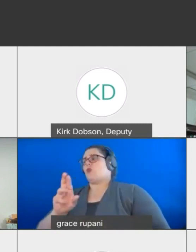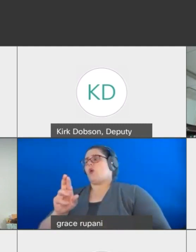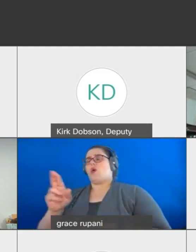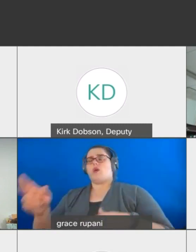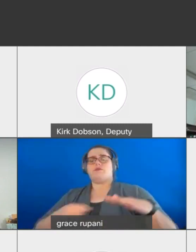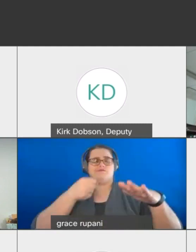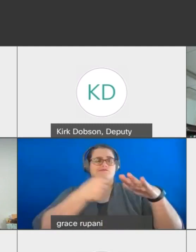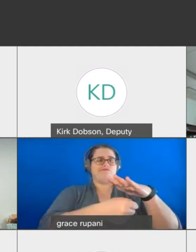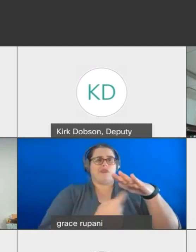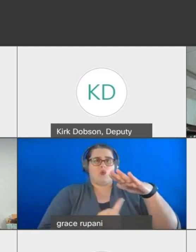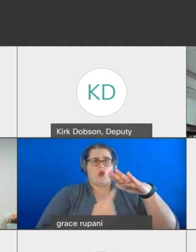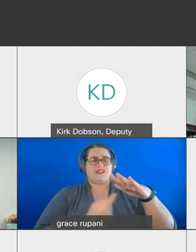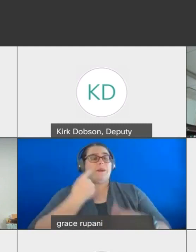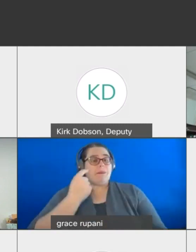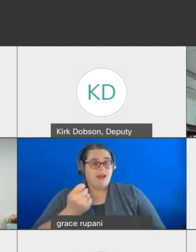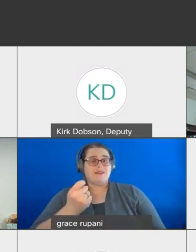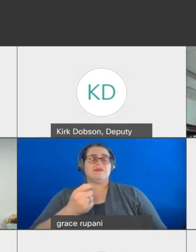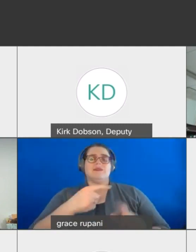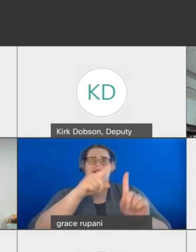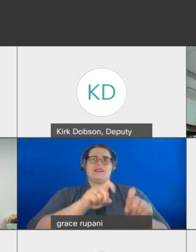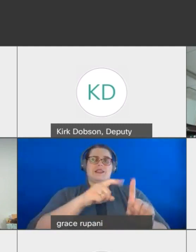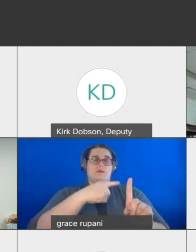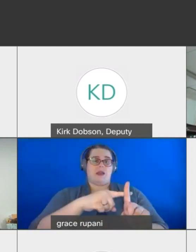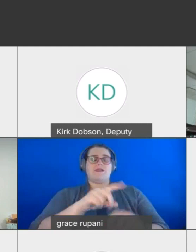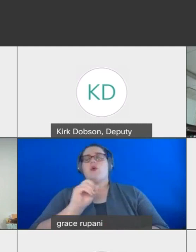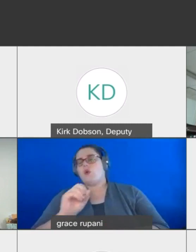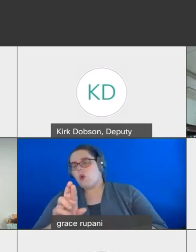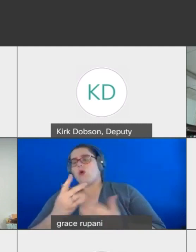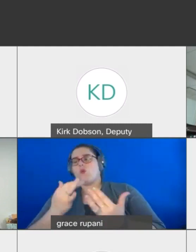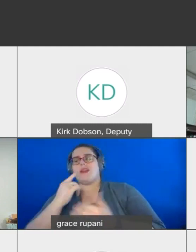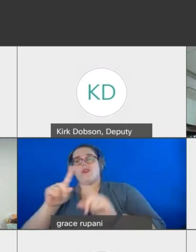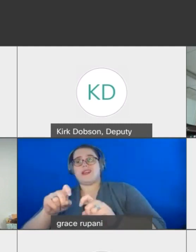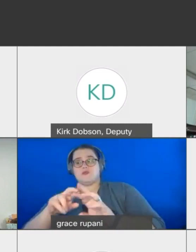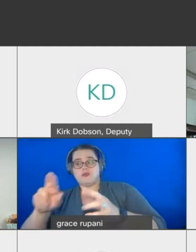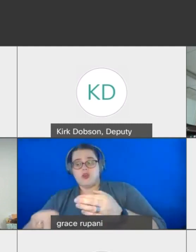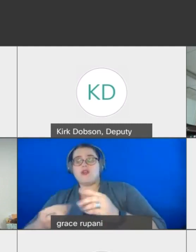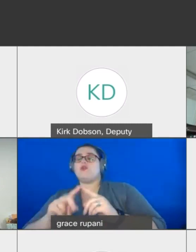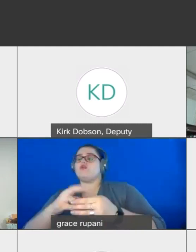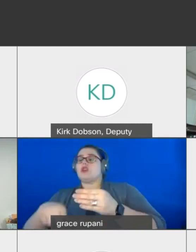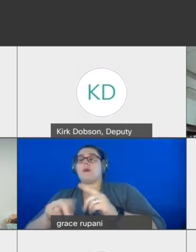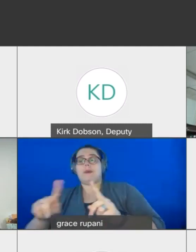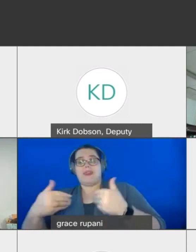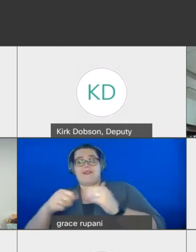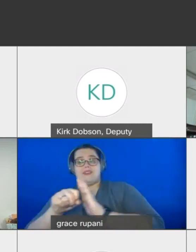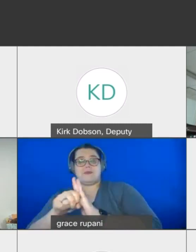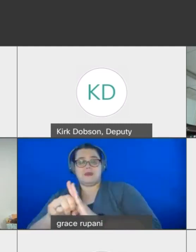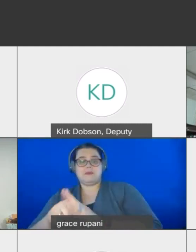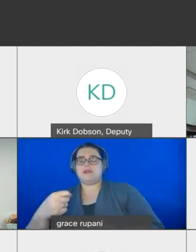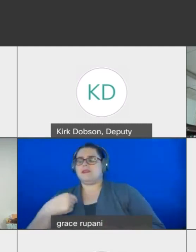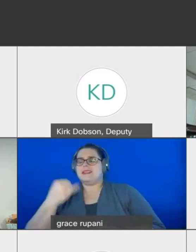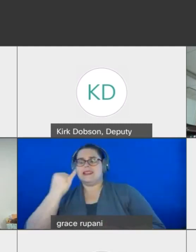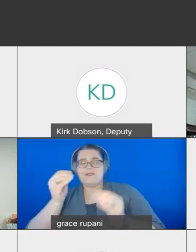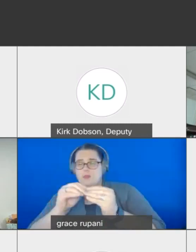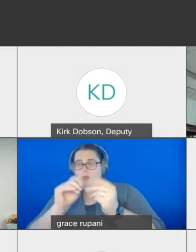or are waiting a test result and they're having symptoms. I can clarify more if there's any more